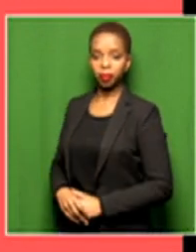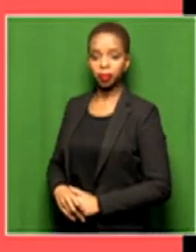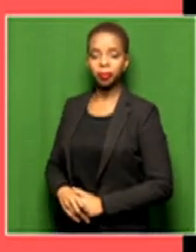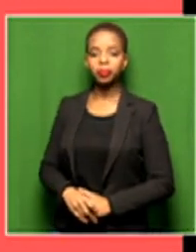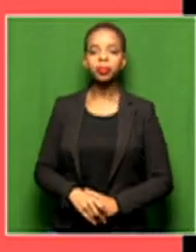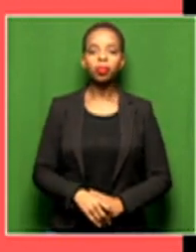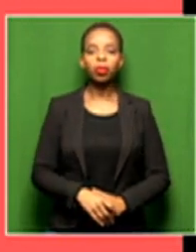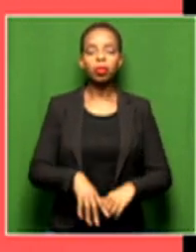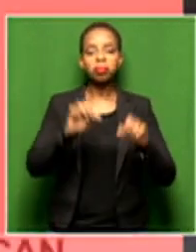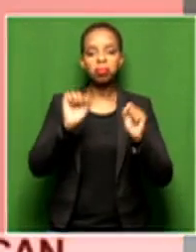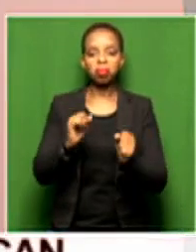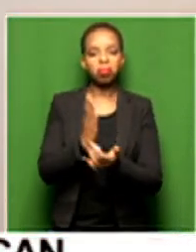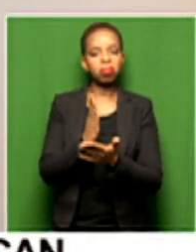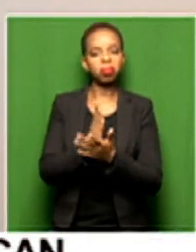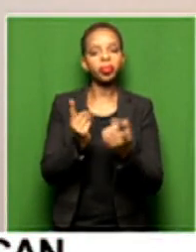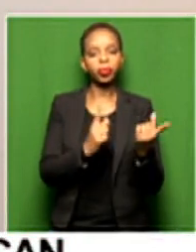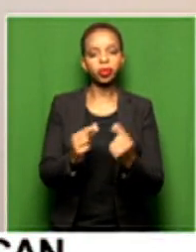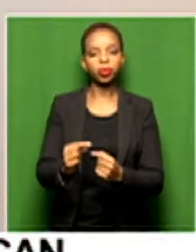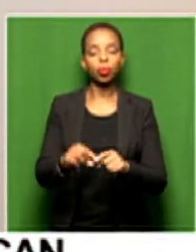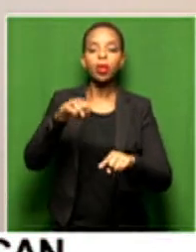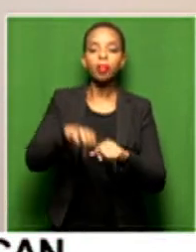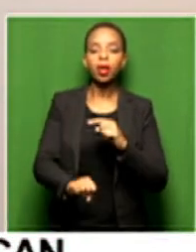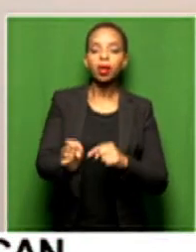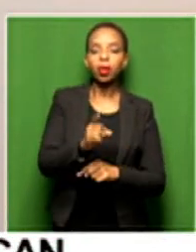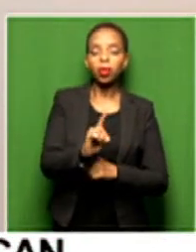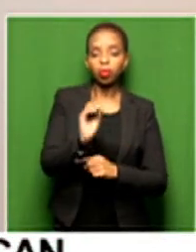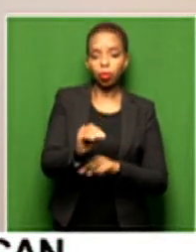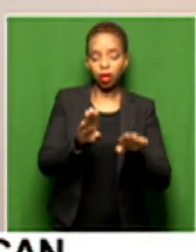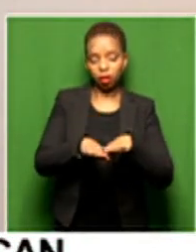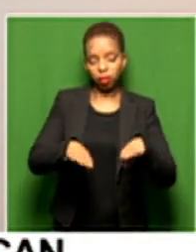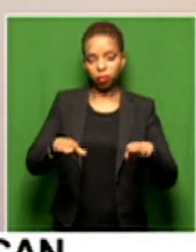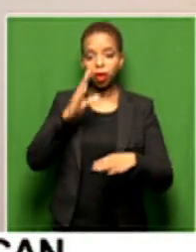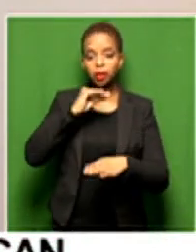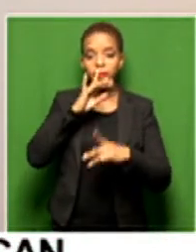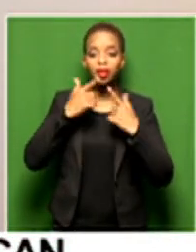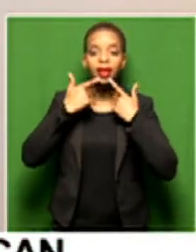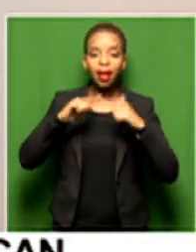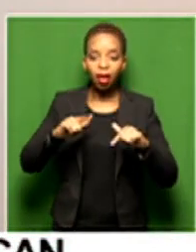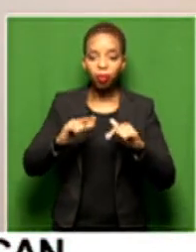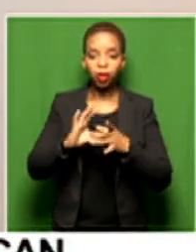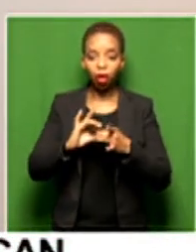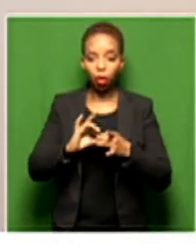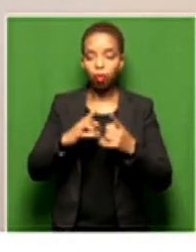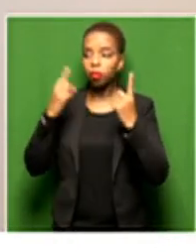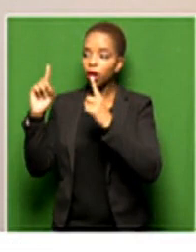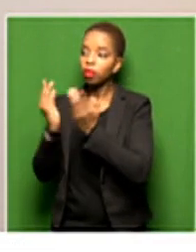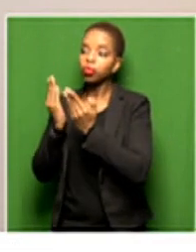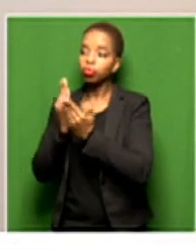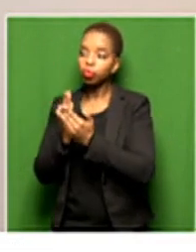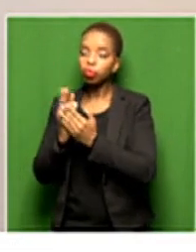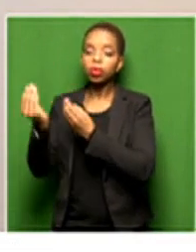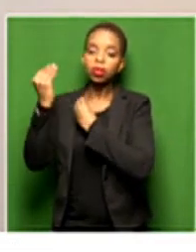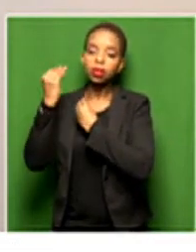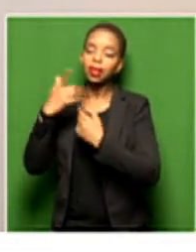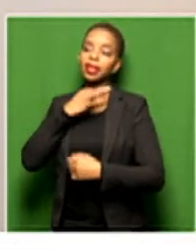we found along this journey is that there's also children who speak a home language at home. They get to school, they're taught in English. And it's very difficult